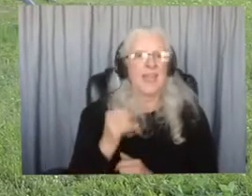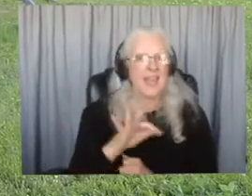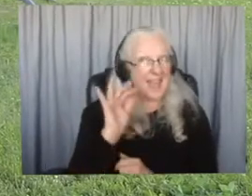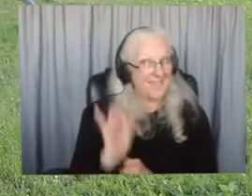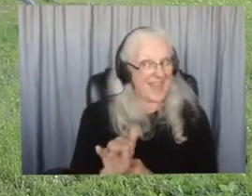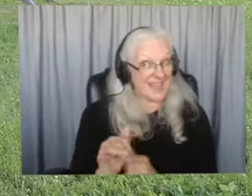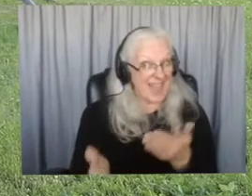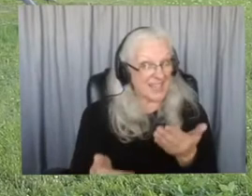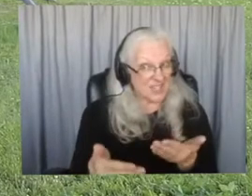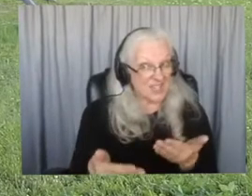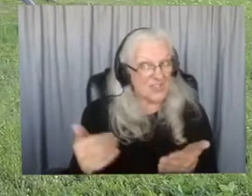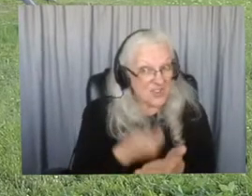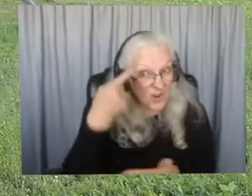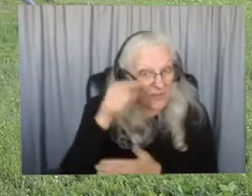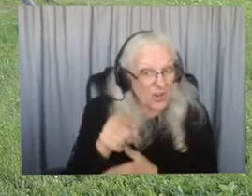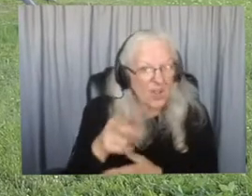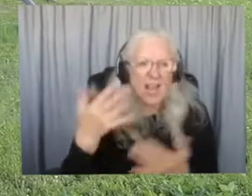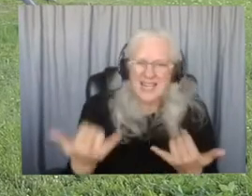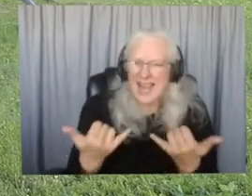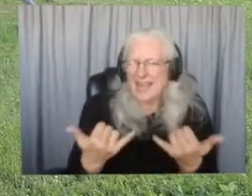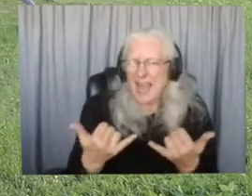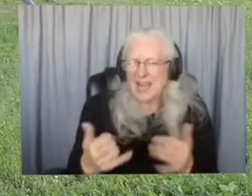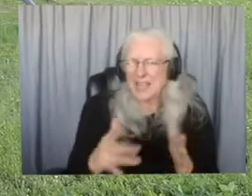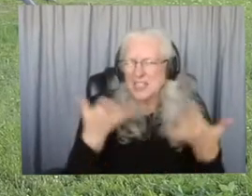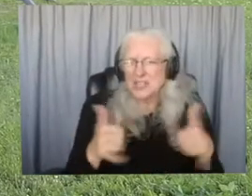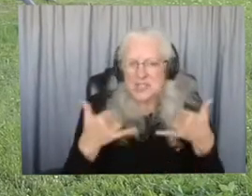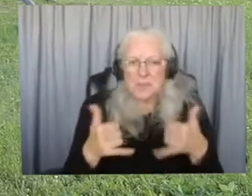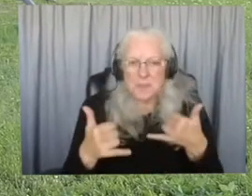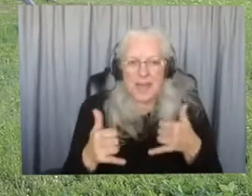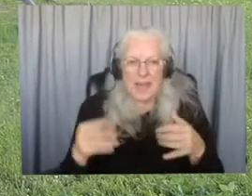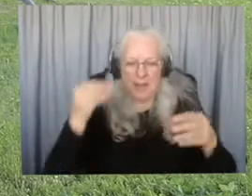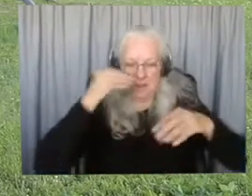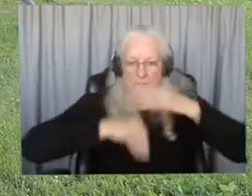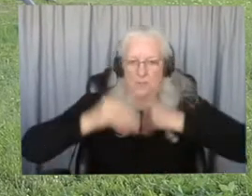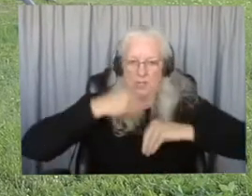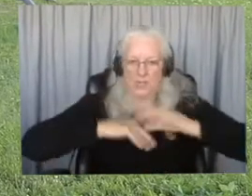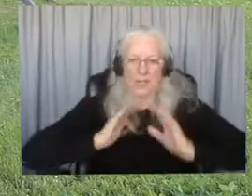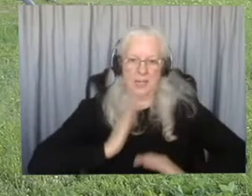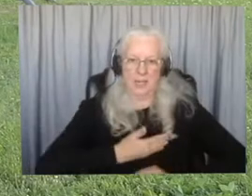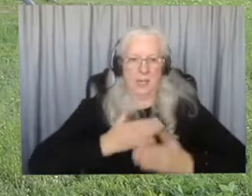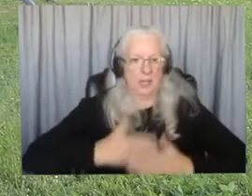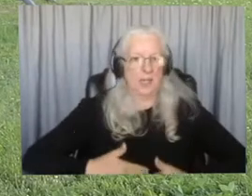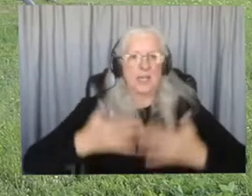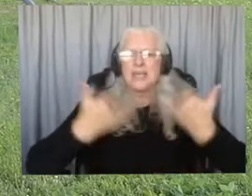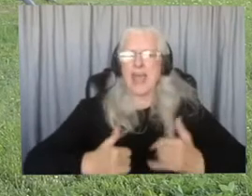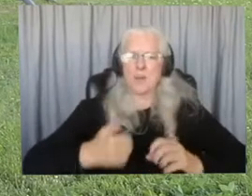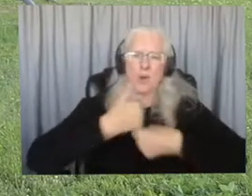play with it a little and program it into our bodies. So we're gonna make our steps as big as